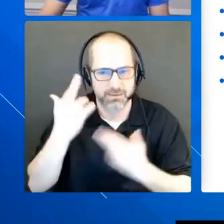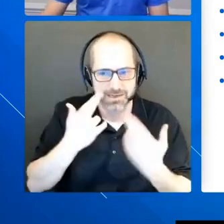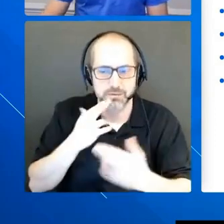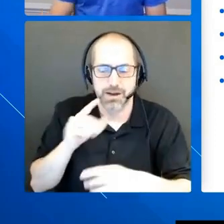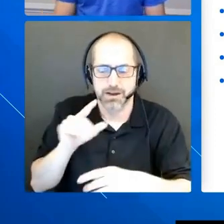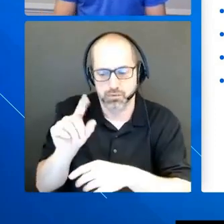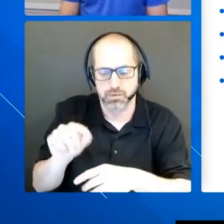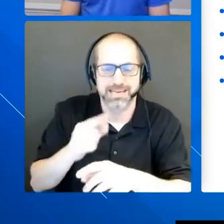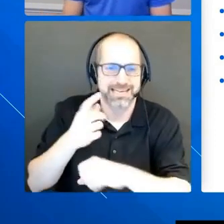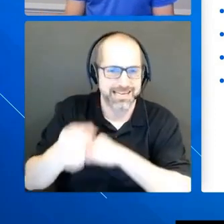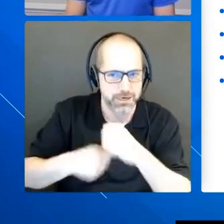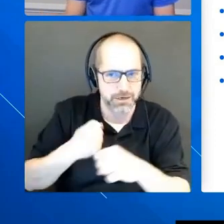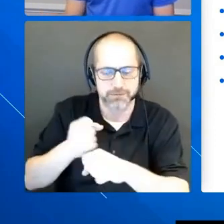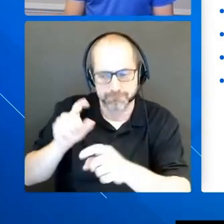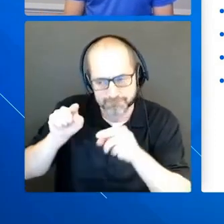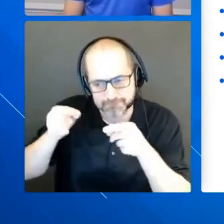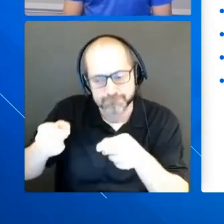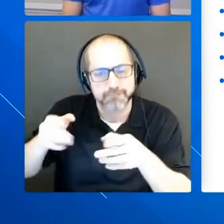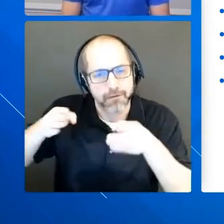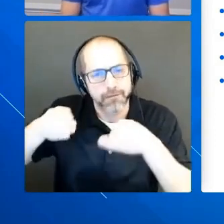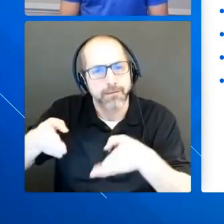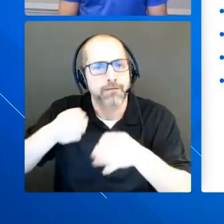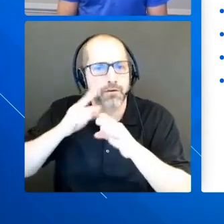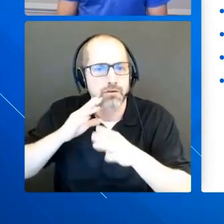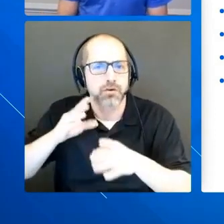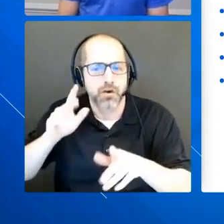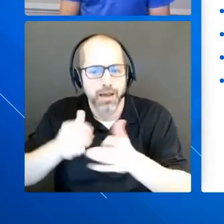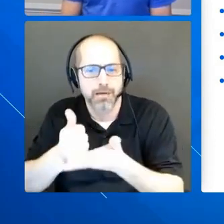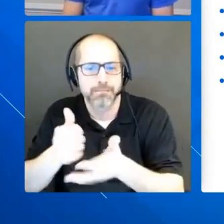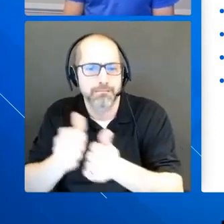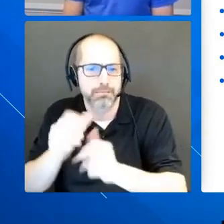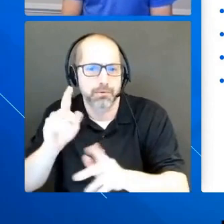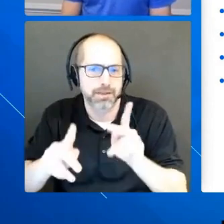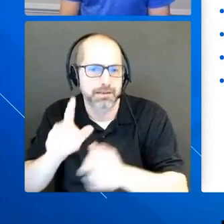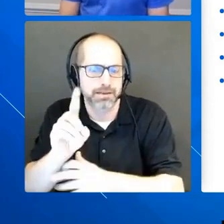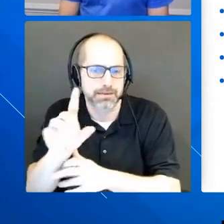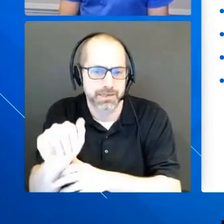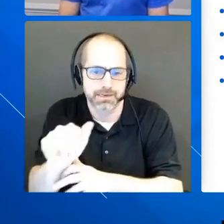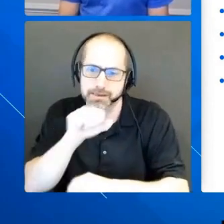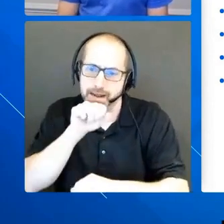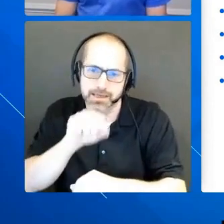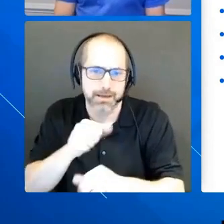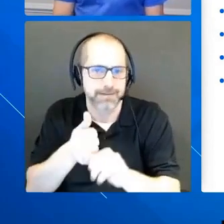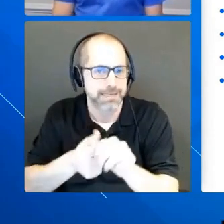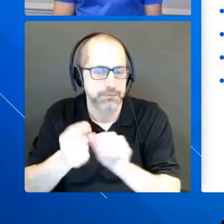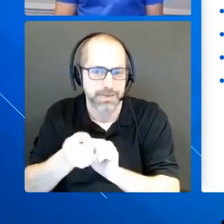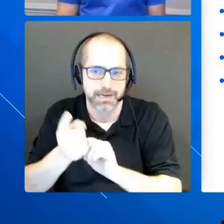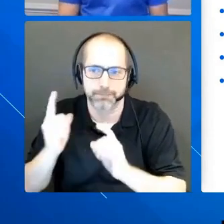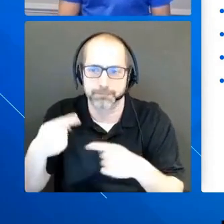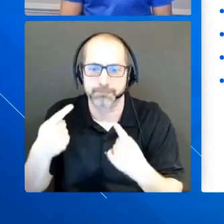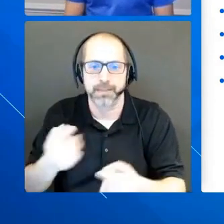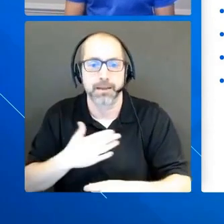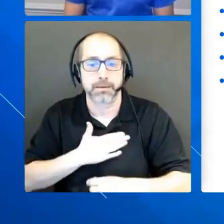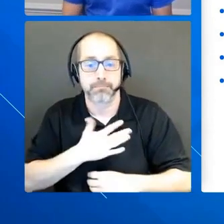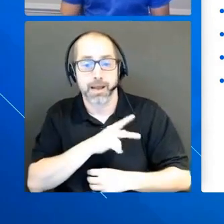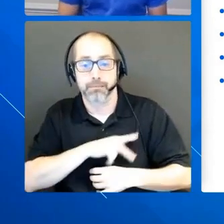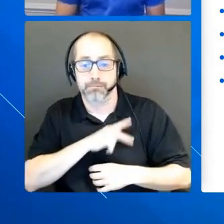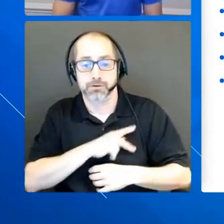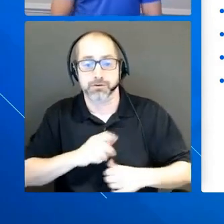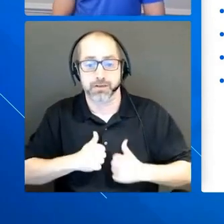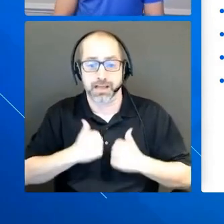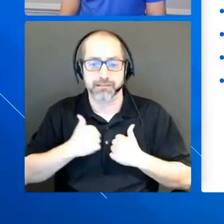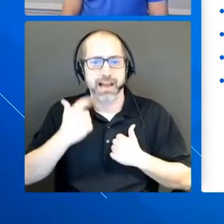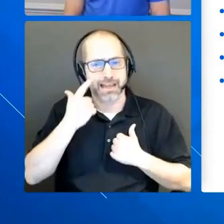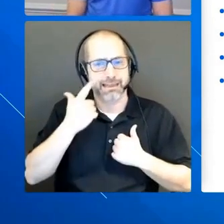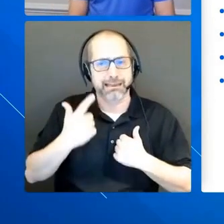to helping people with disabilities, and I've loved every minute of it. For personal life, I think we don't talk about personal enough at work, and I